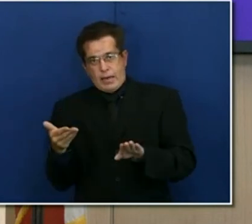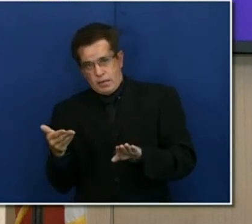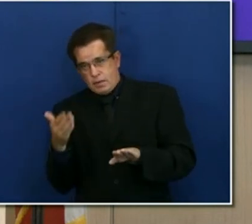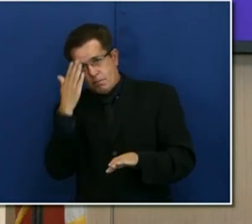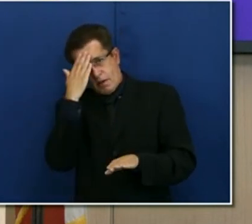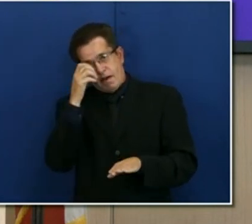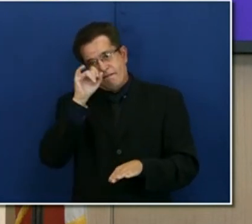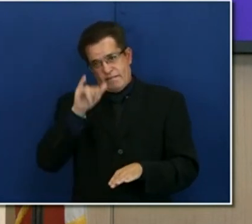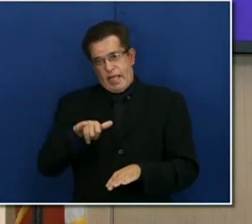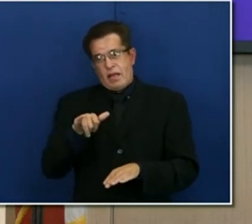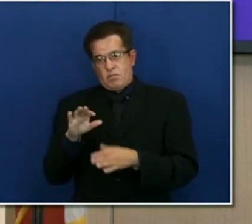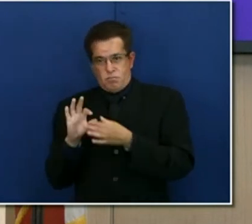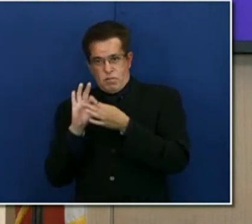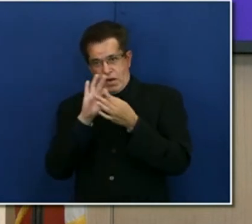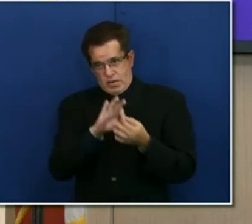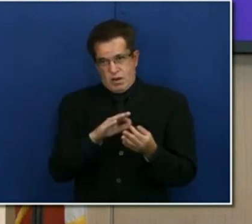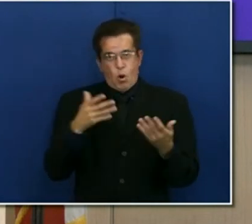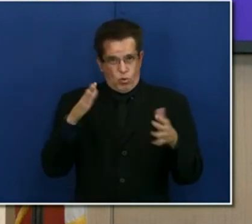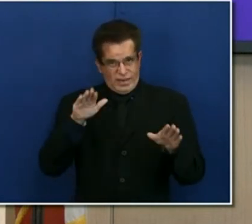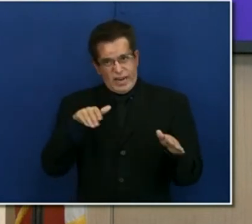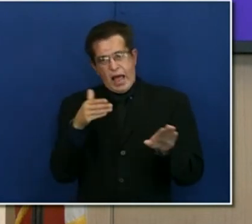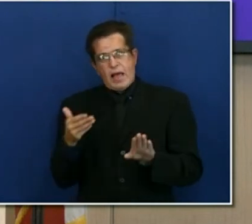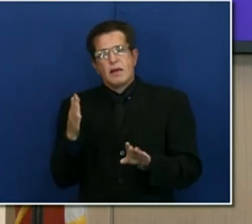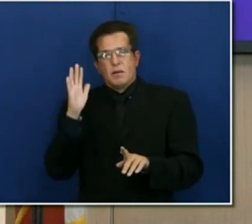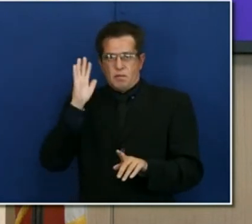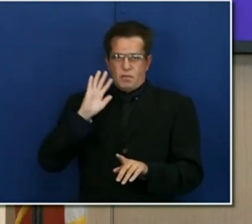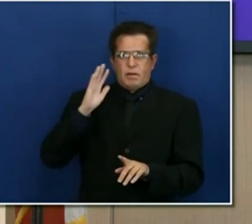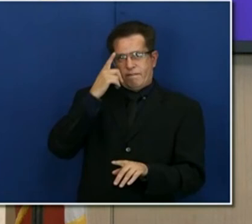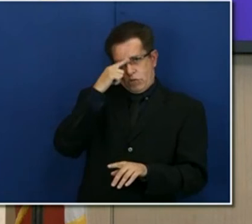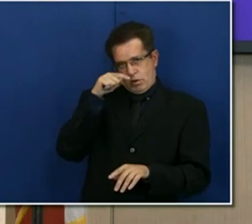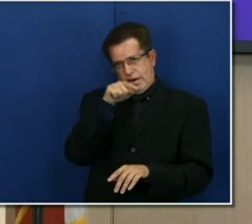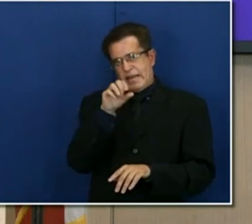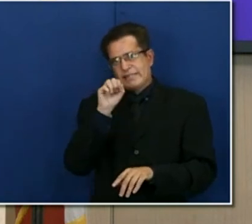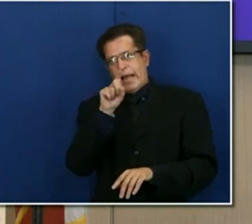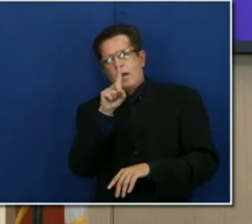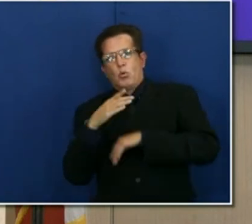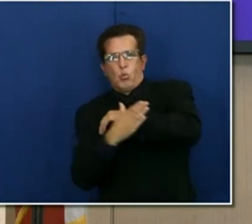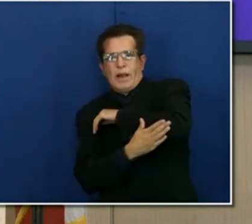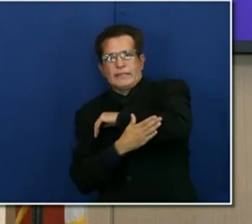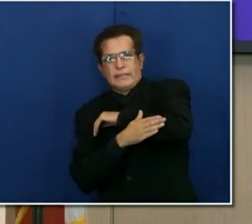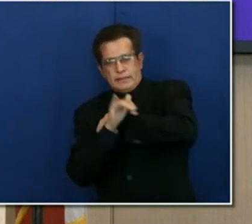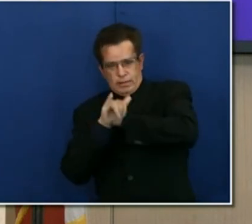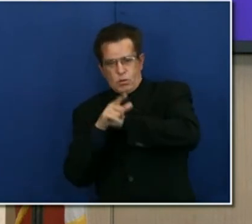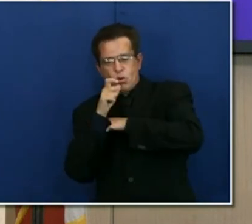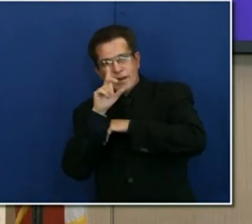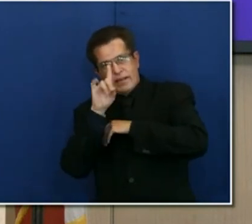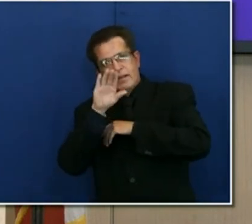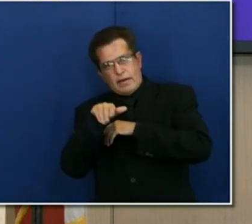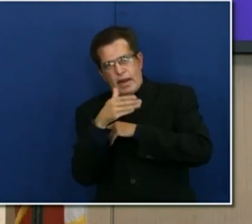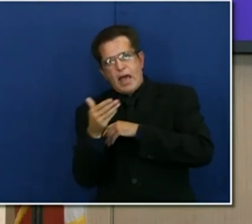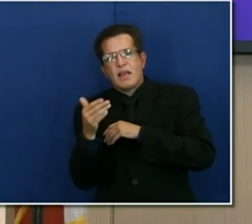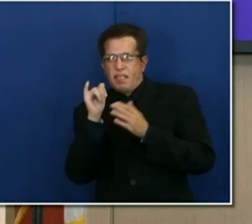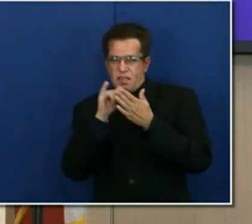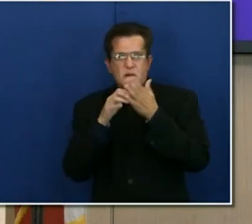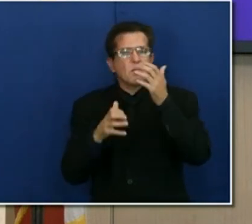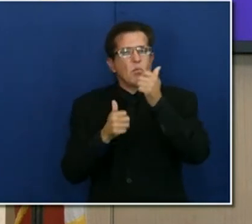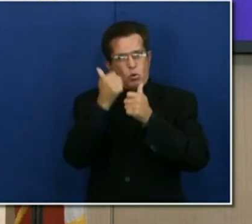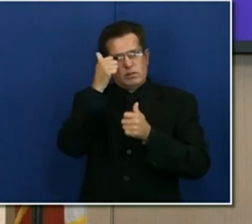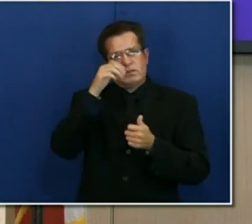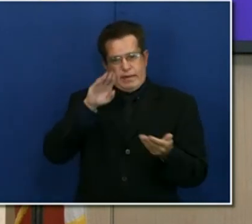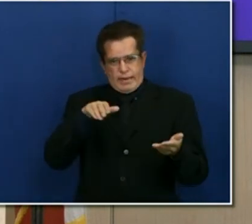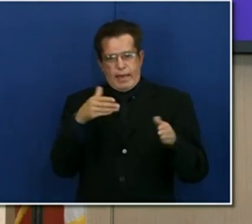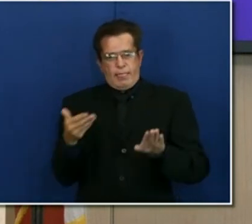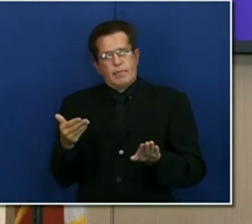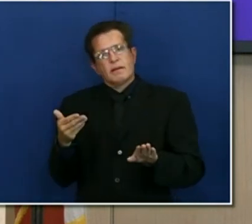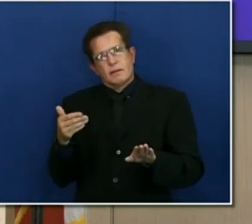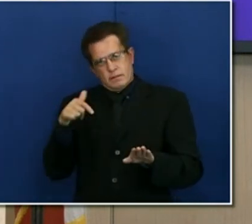COVID for San Diego County residents appears to account for most of the deaths that are